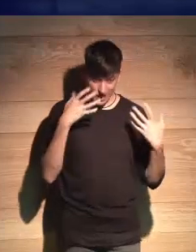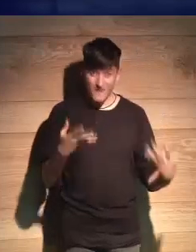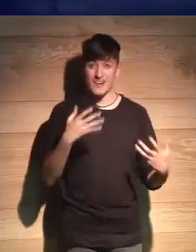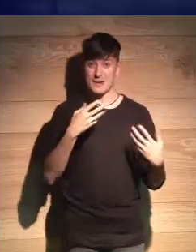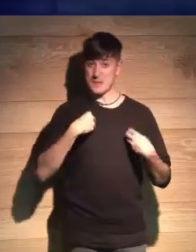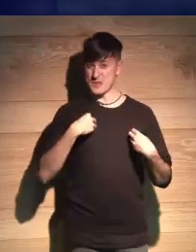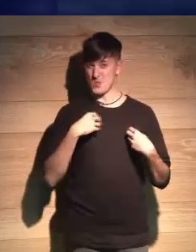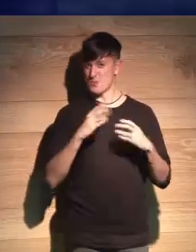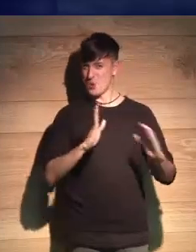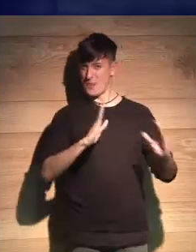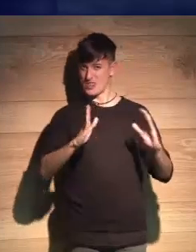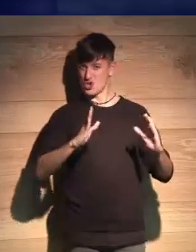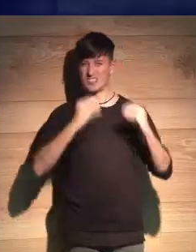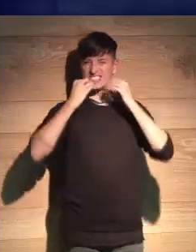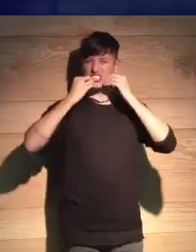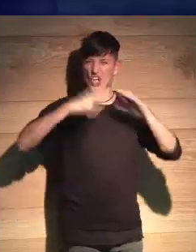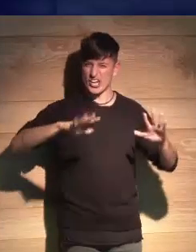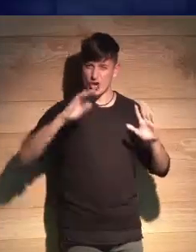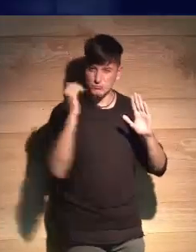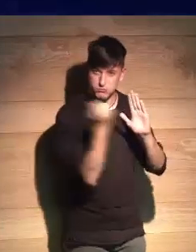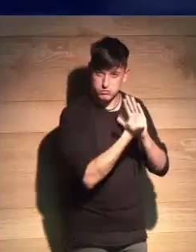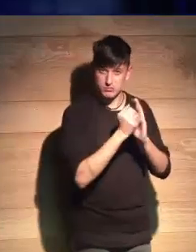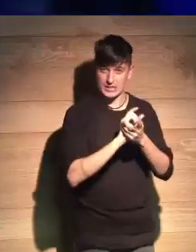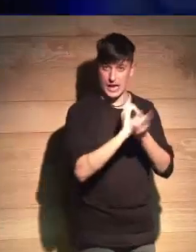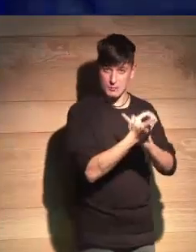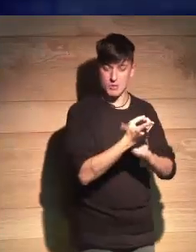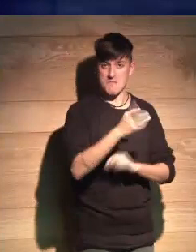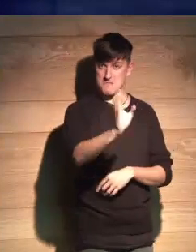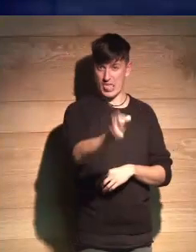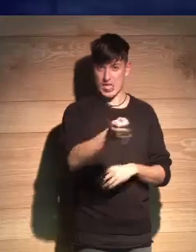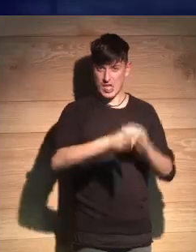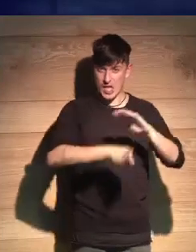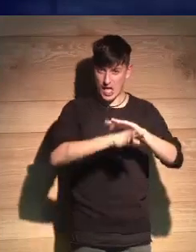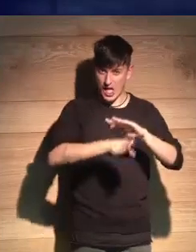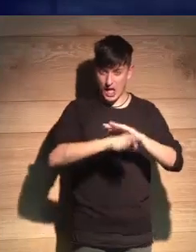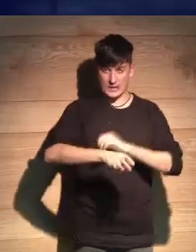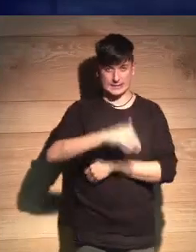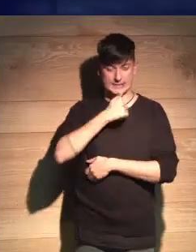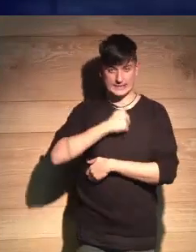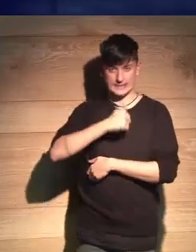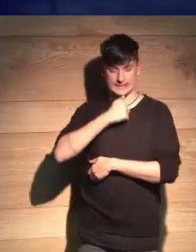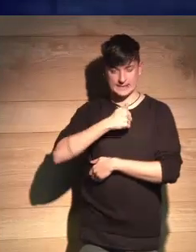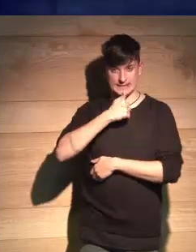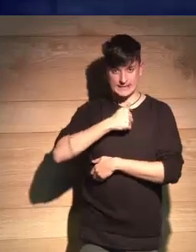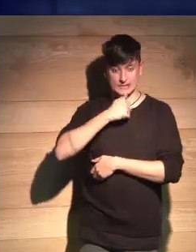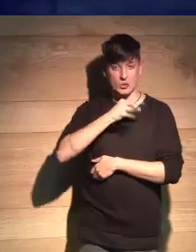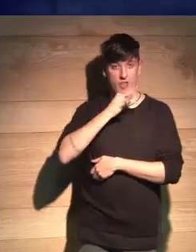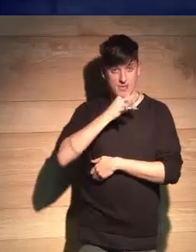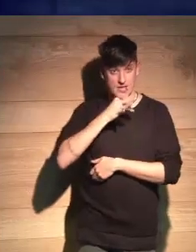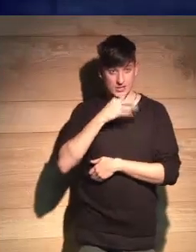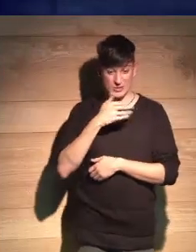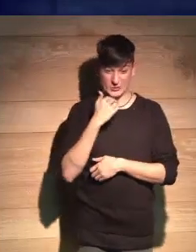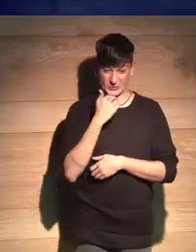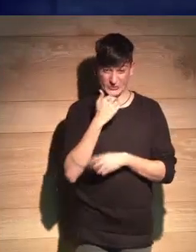We're amidst a change of paradigm. This is a historical moment. We may continue to